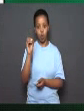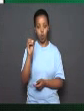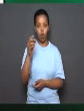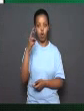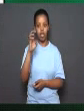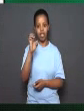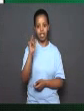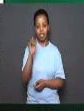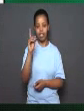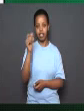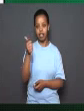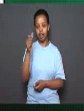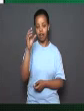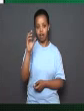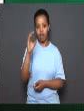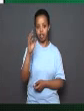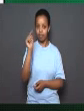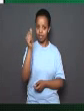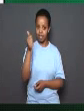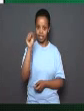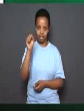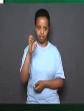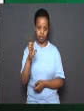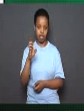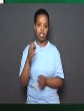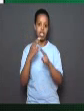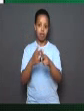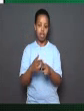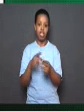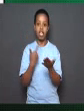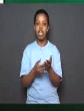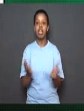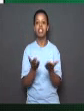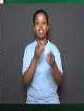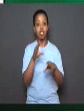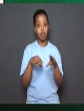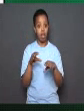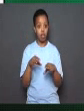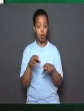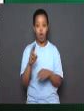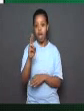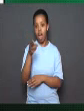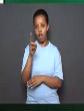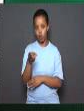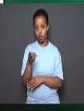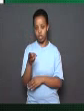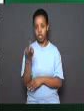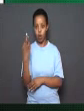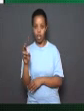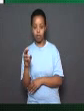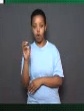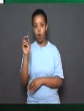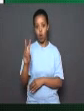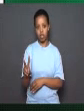Reductase. These enzymes catalyze reactions in which hydrogen